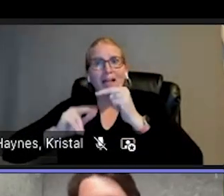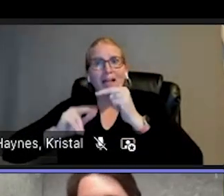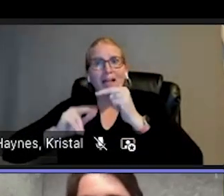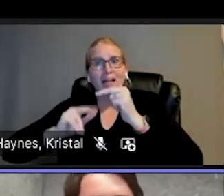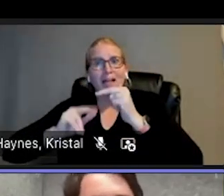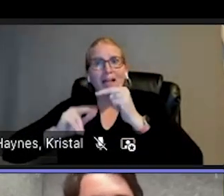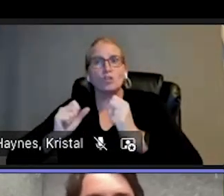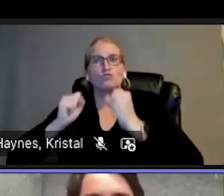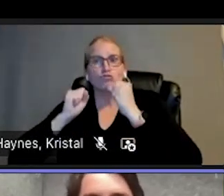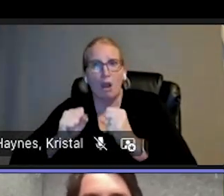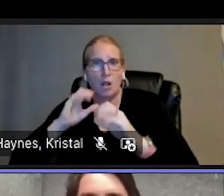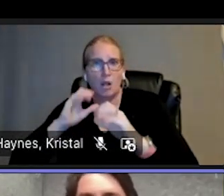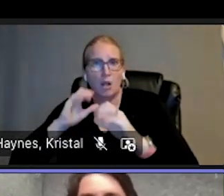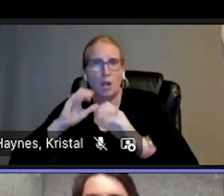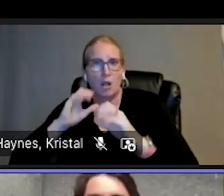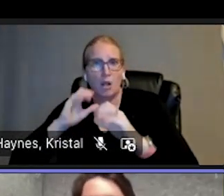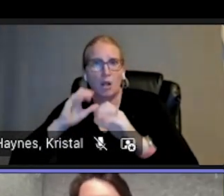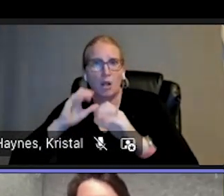Lastly, we provided